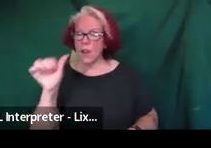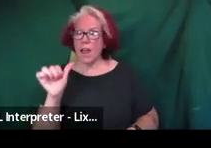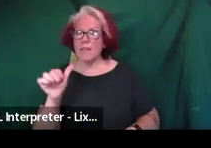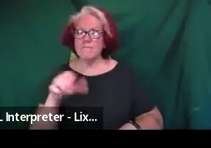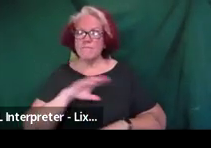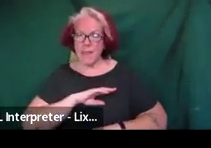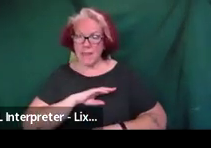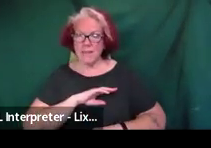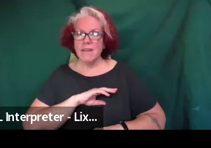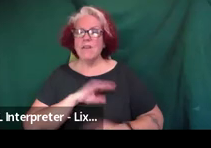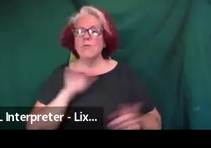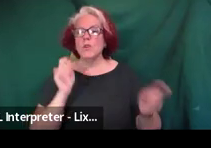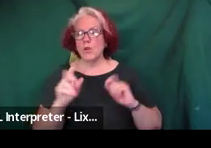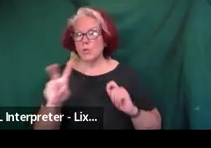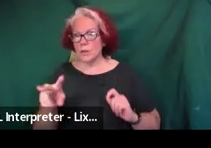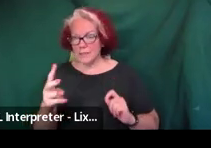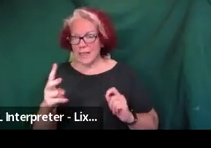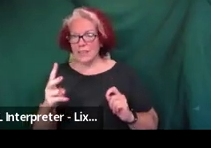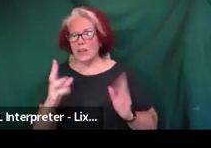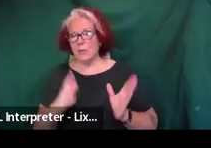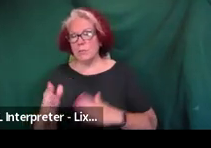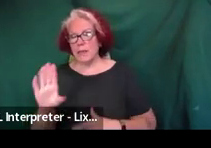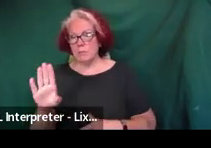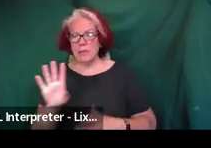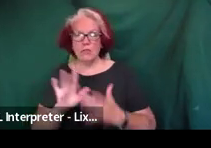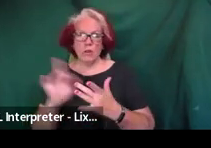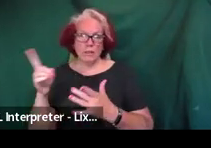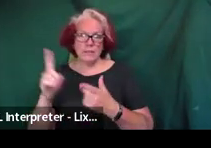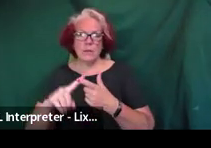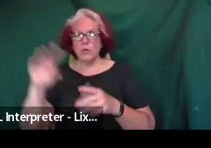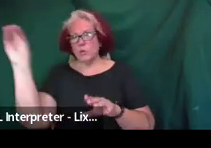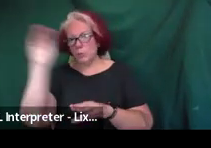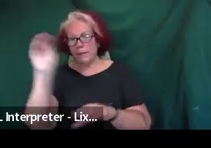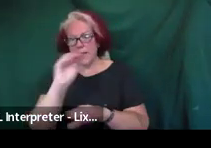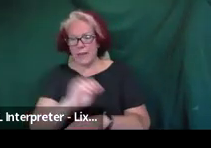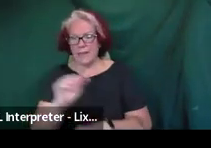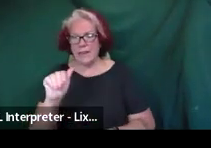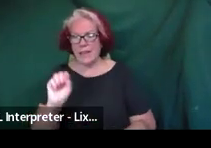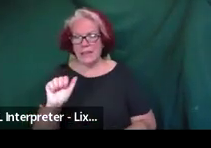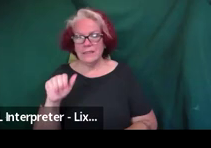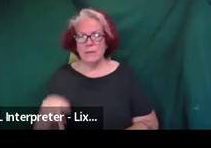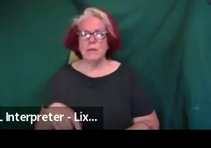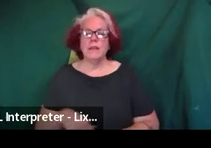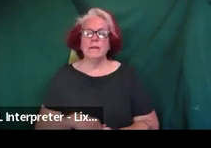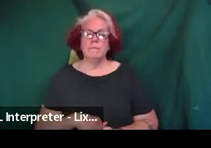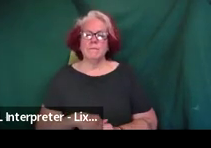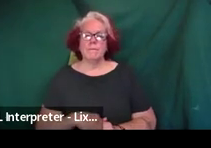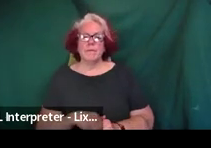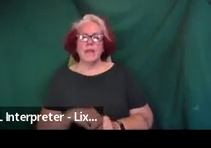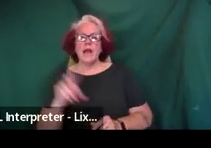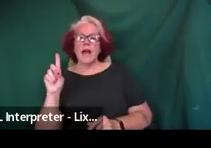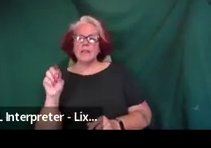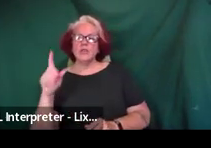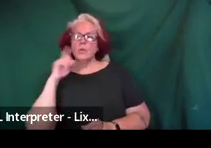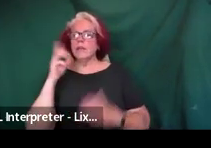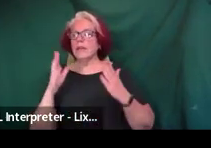our secondary, our plan B, which is you contact someone to get that data in ASAP. So I do think, and maybe